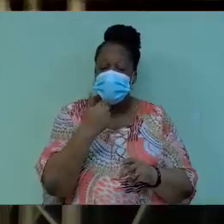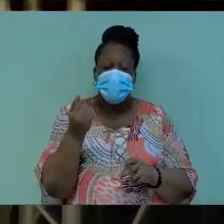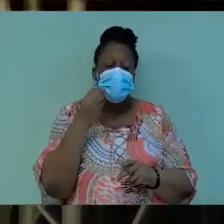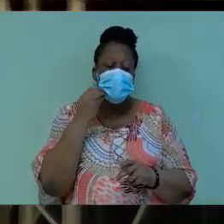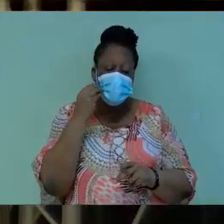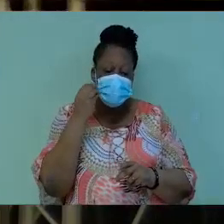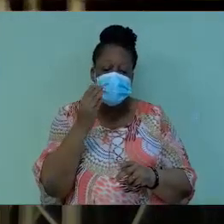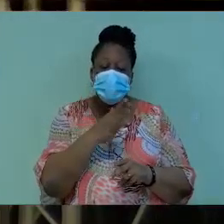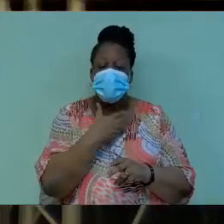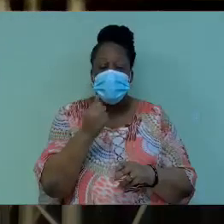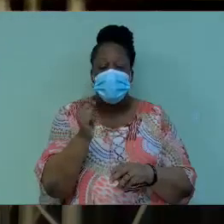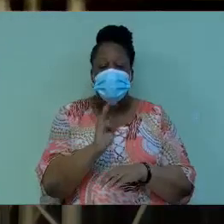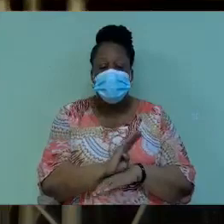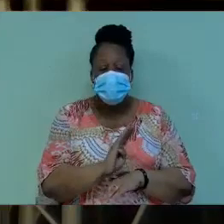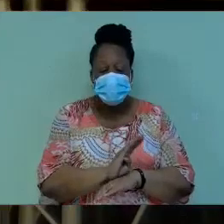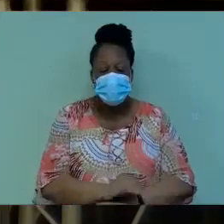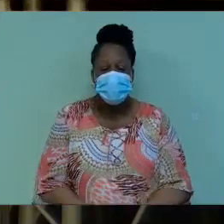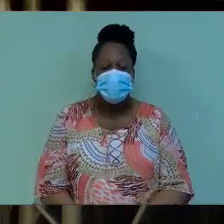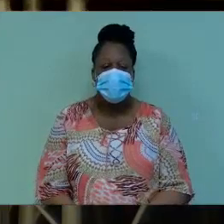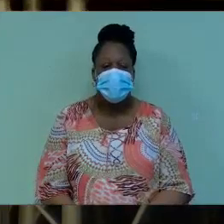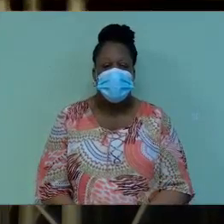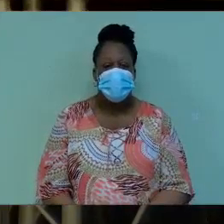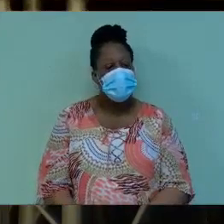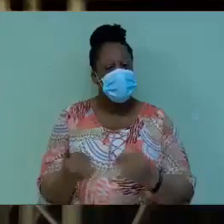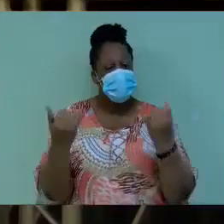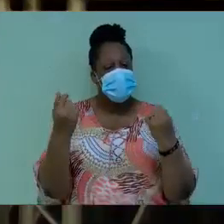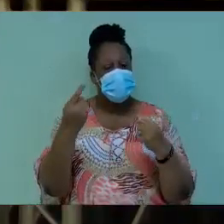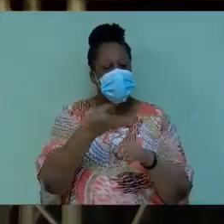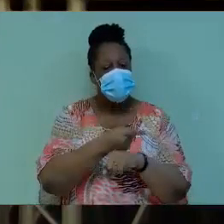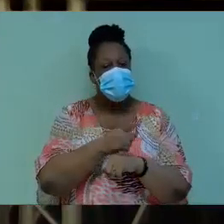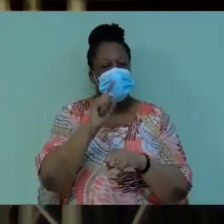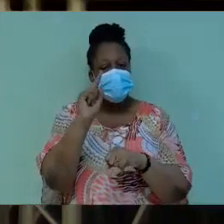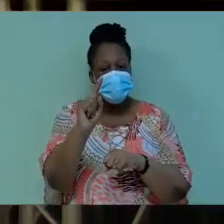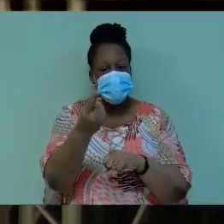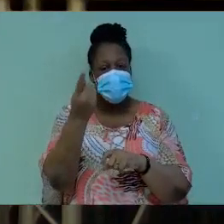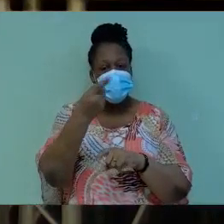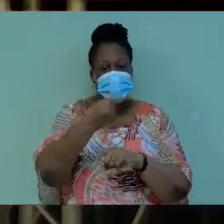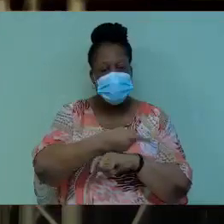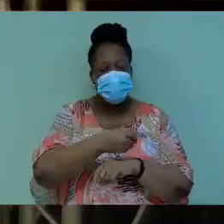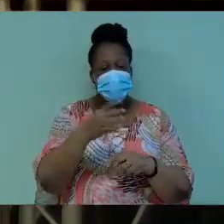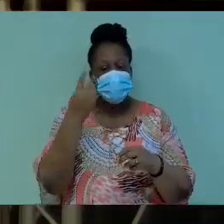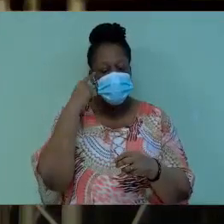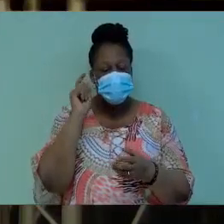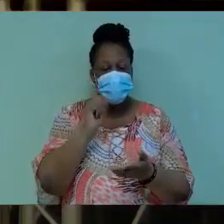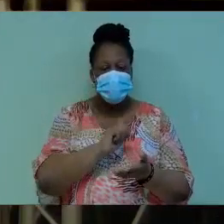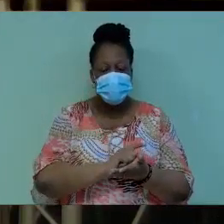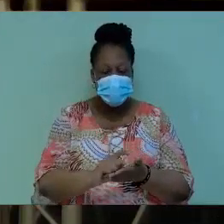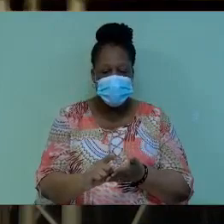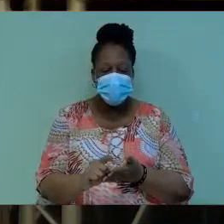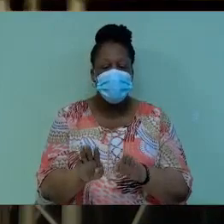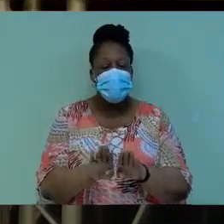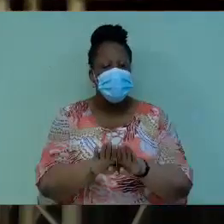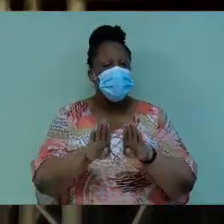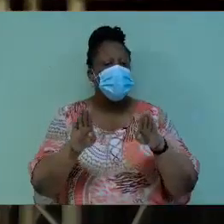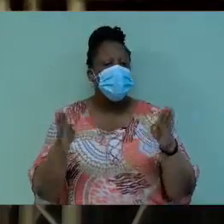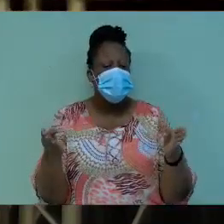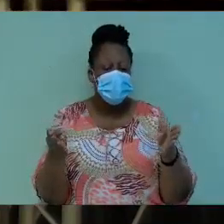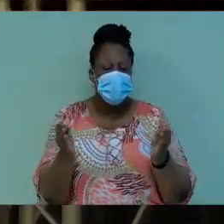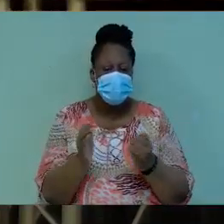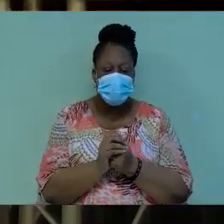Today is the first of 5 limited operation days this week. Limited operation days have been extended by